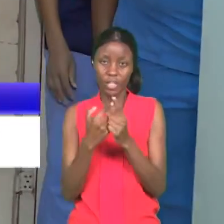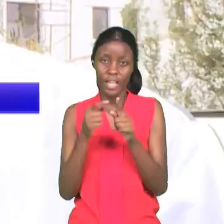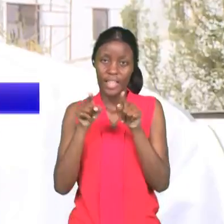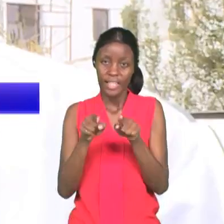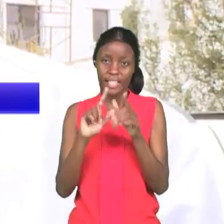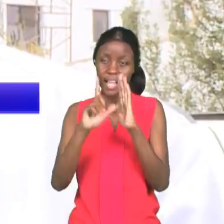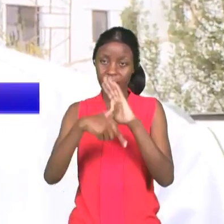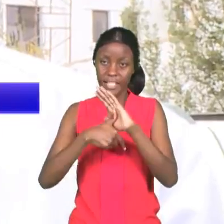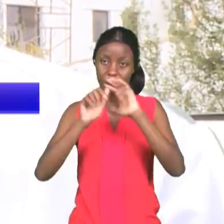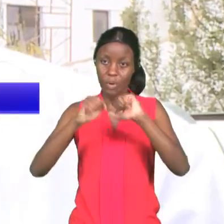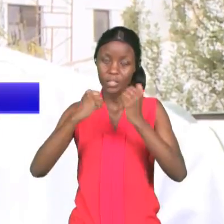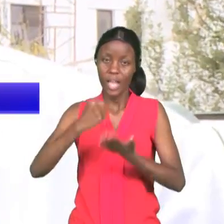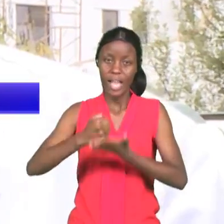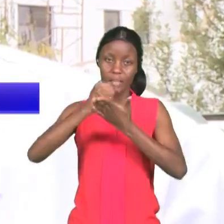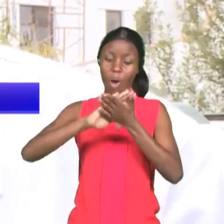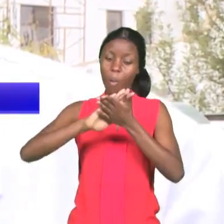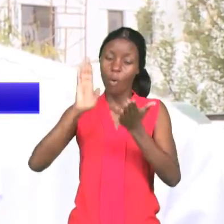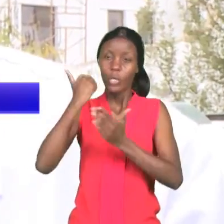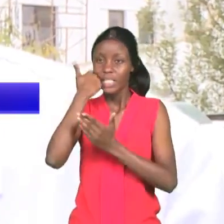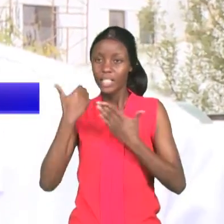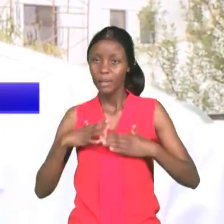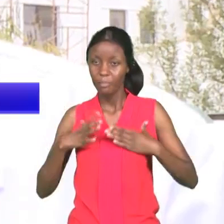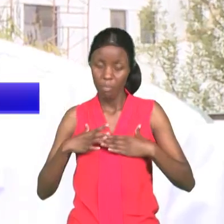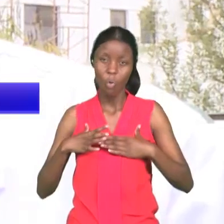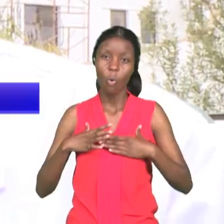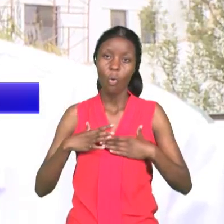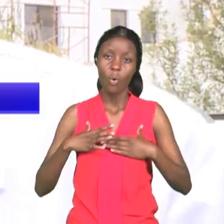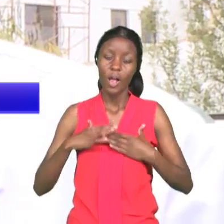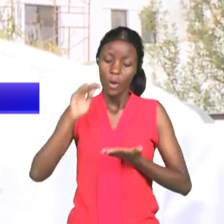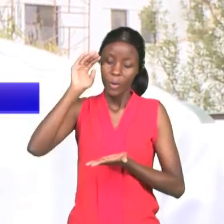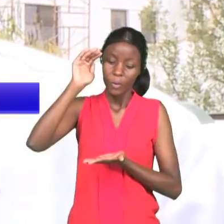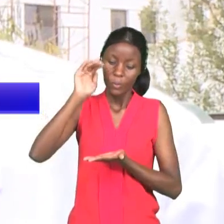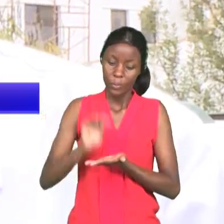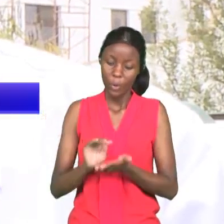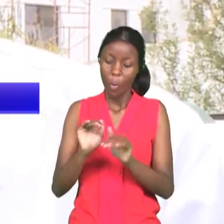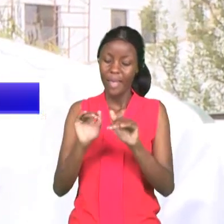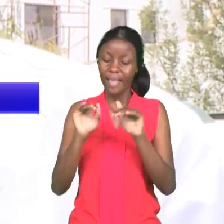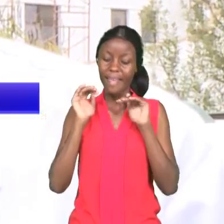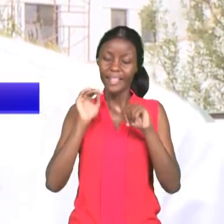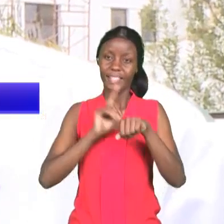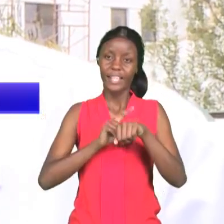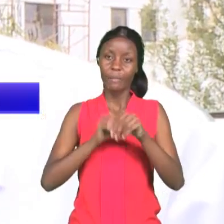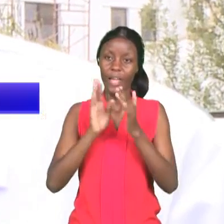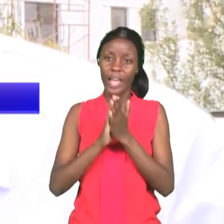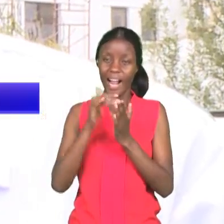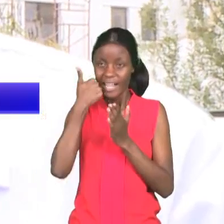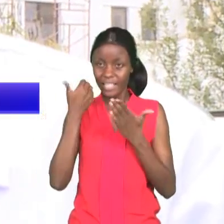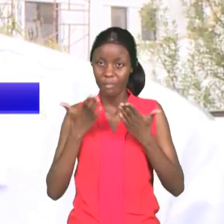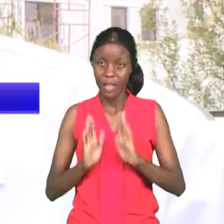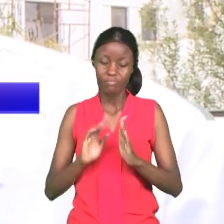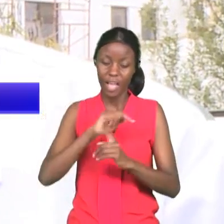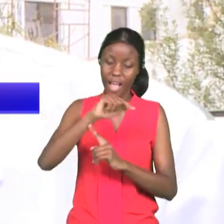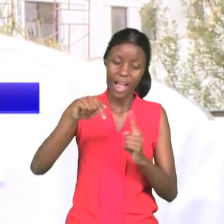up having patients, more patients being seen, reducing the waiting time and the patient turnaround